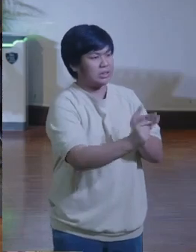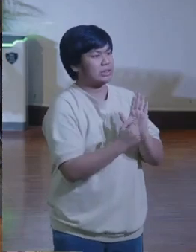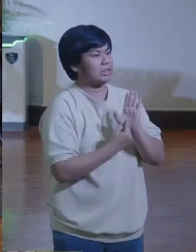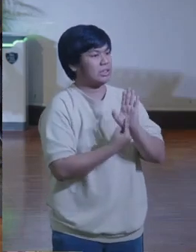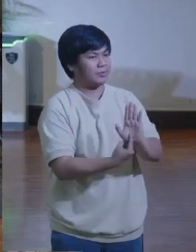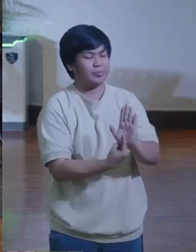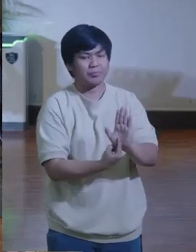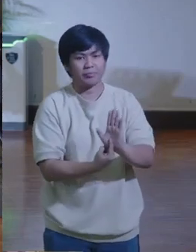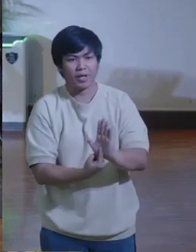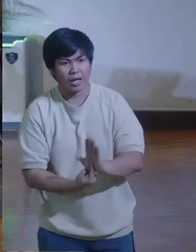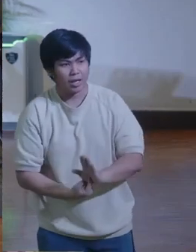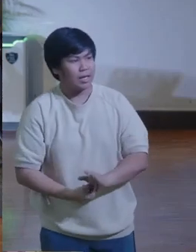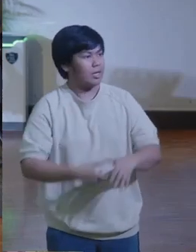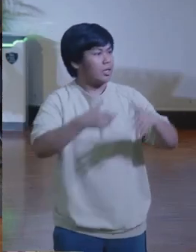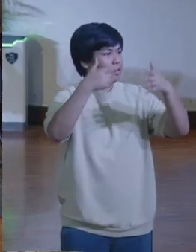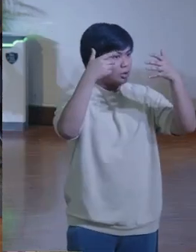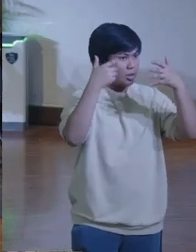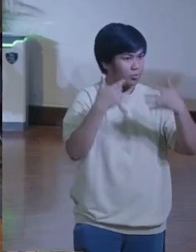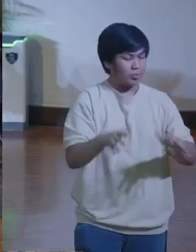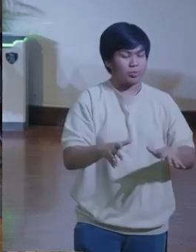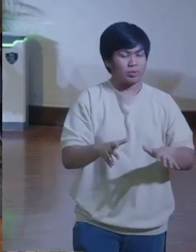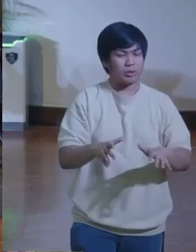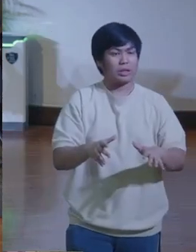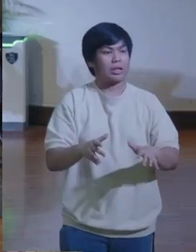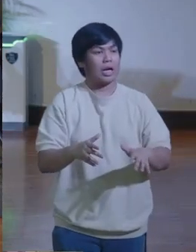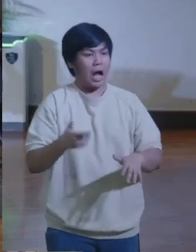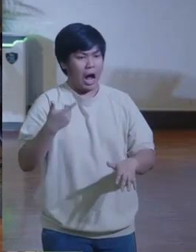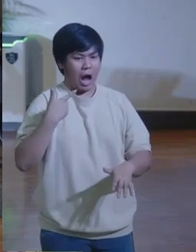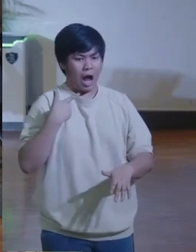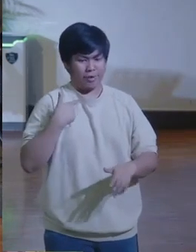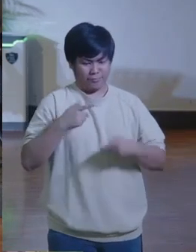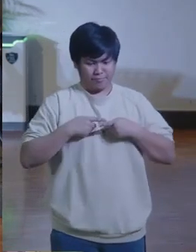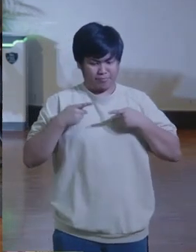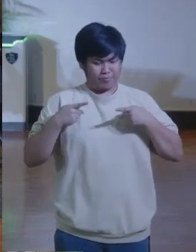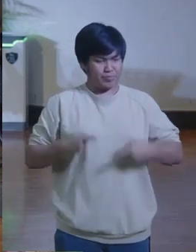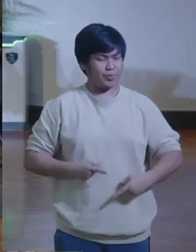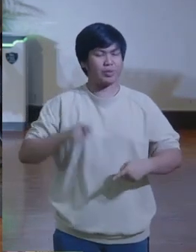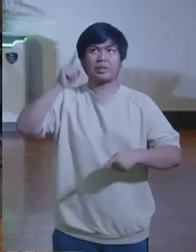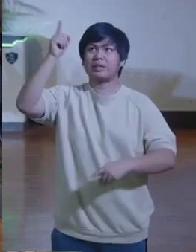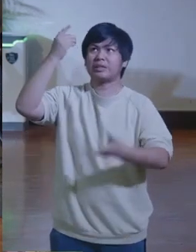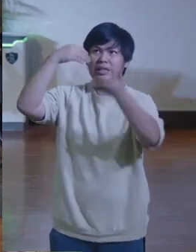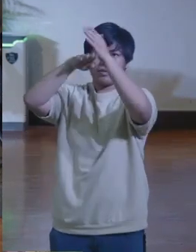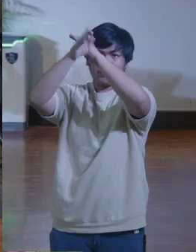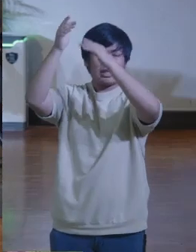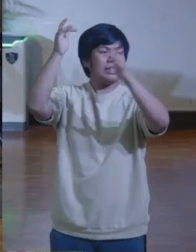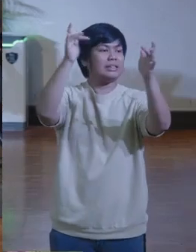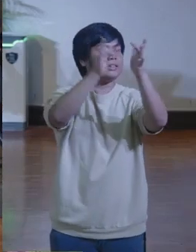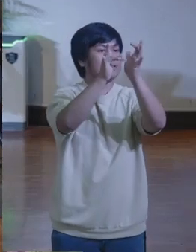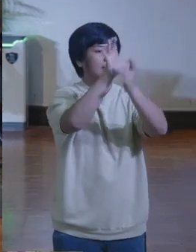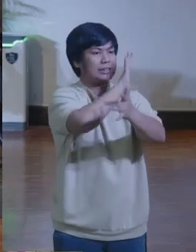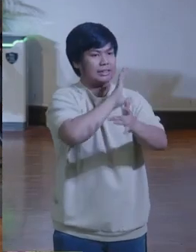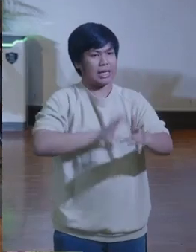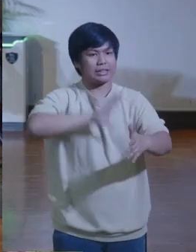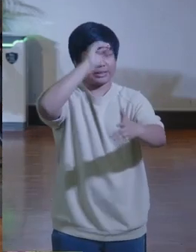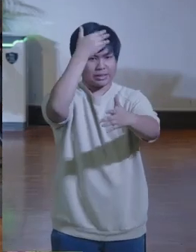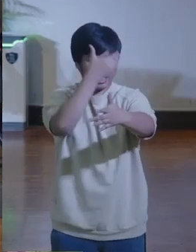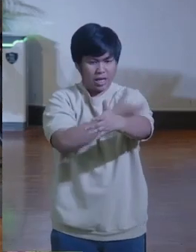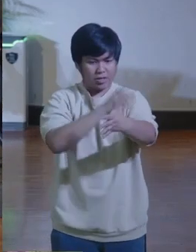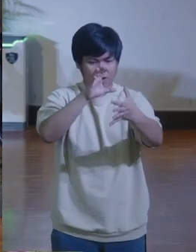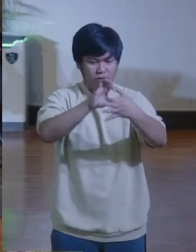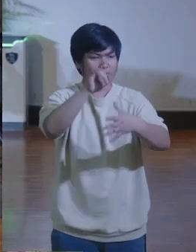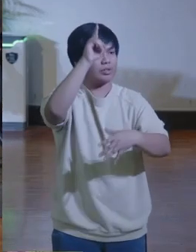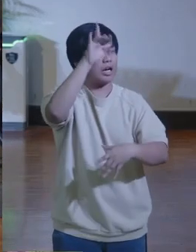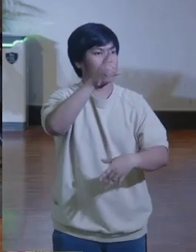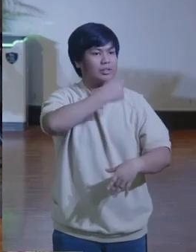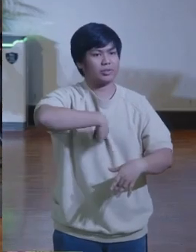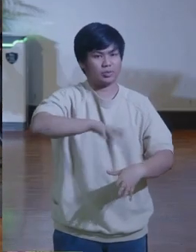16? Since then, we have a great high priest who has passed through the heavens, Jesus, the Son of God. Let us hold fast